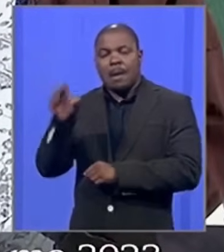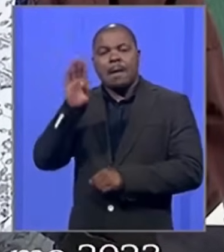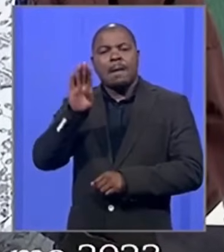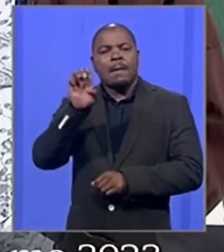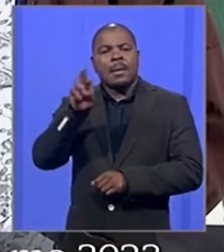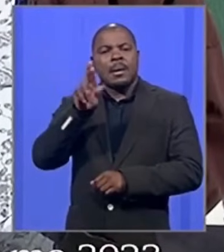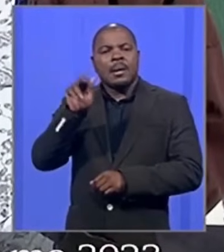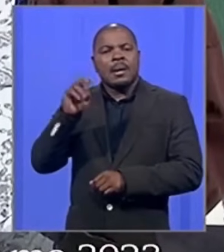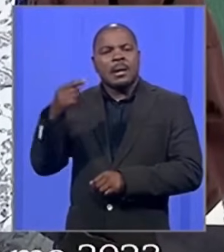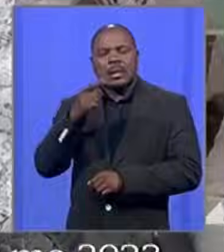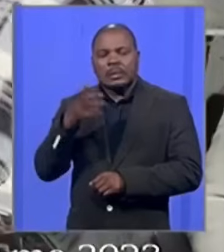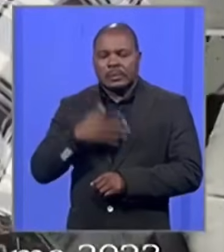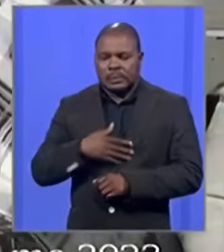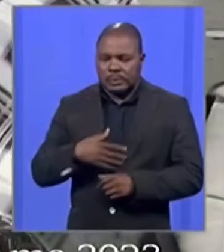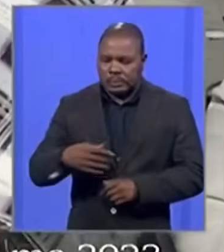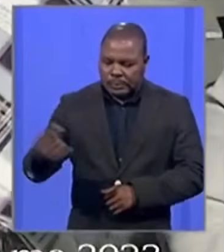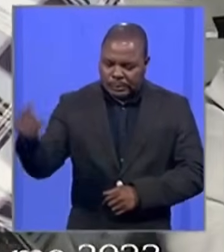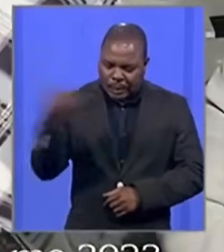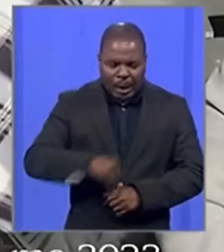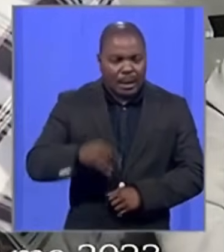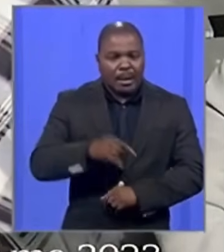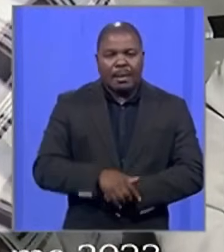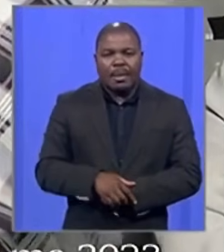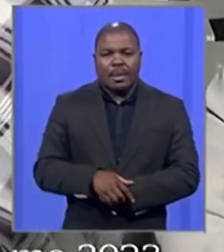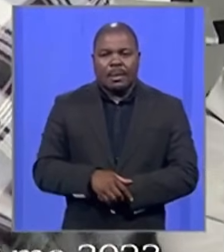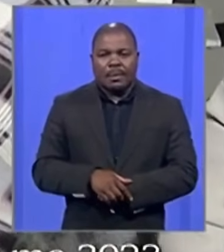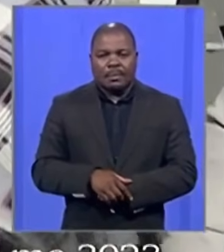laola maikutlo a gagwe.